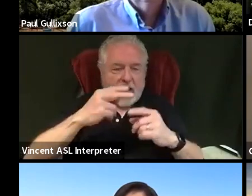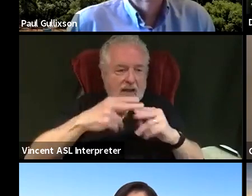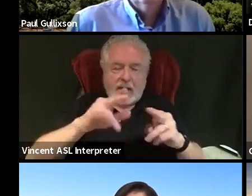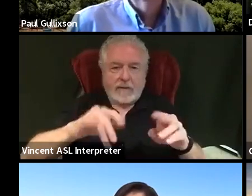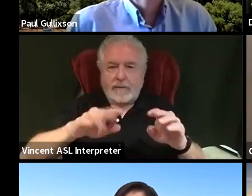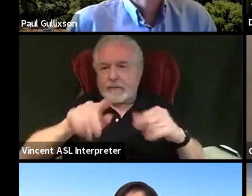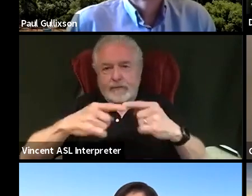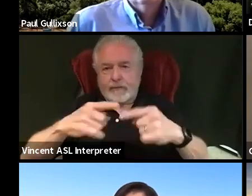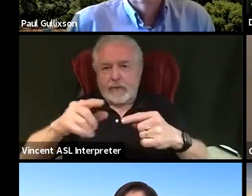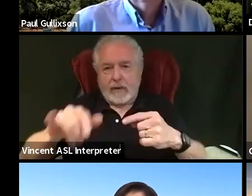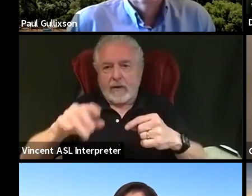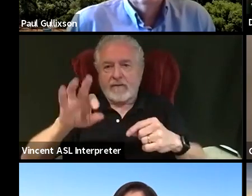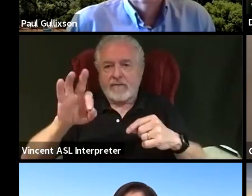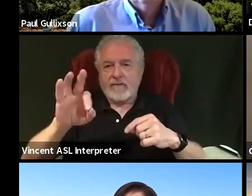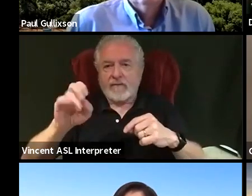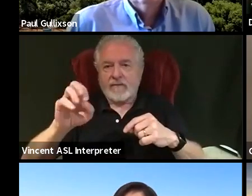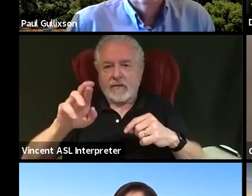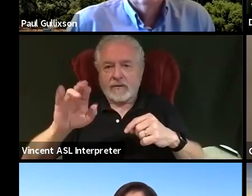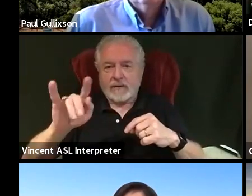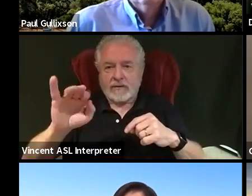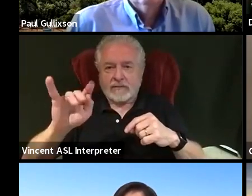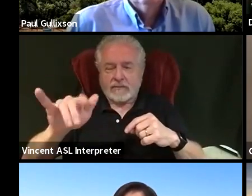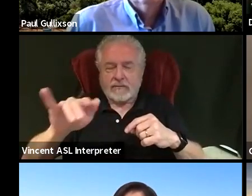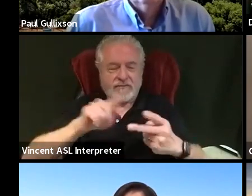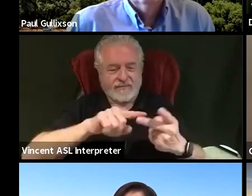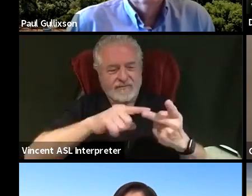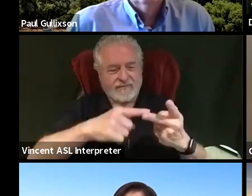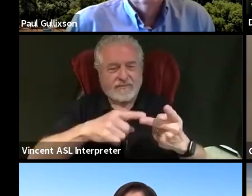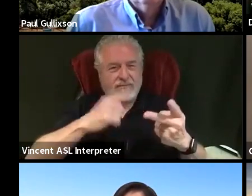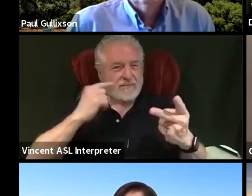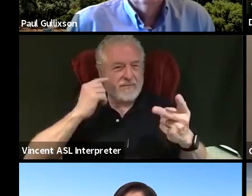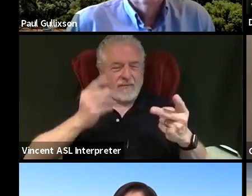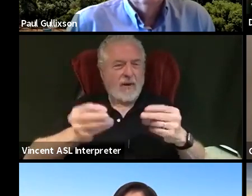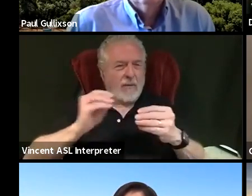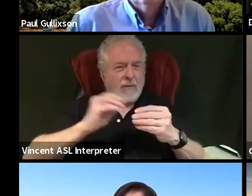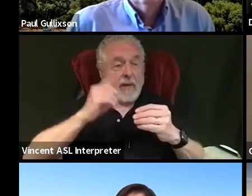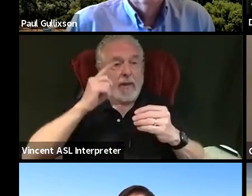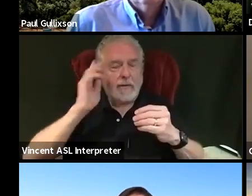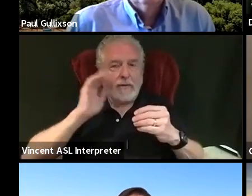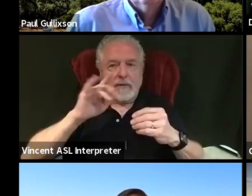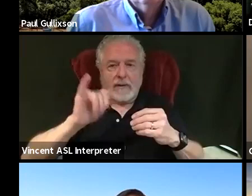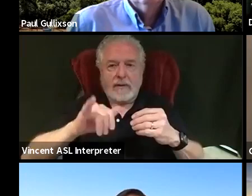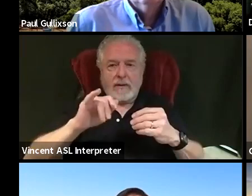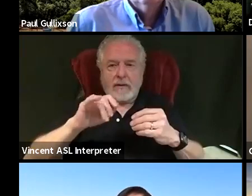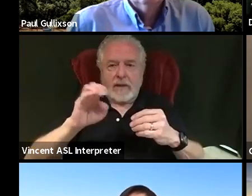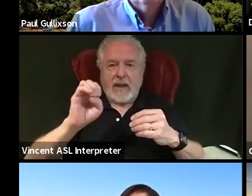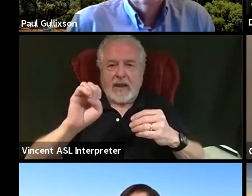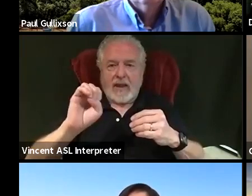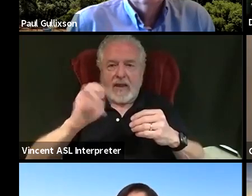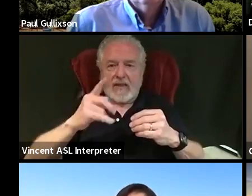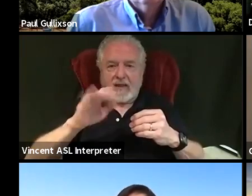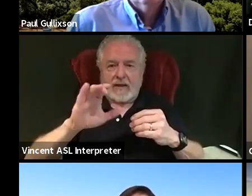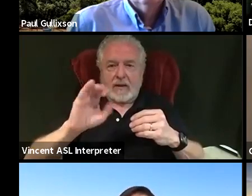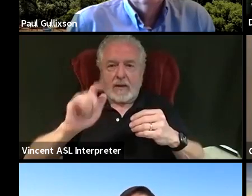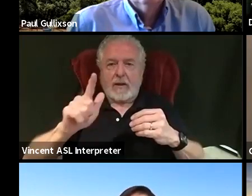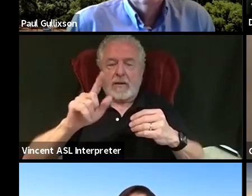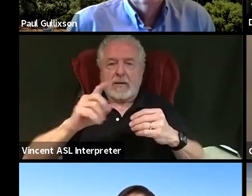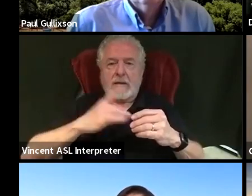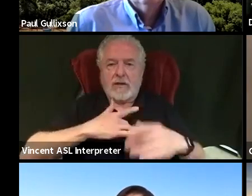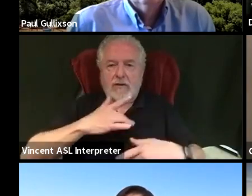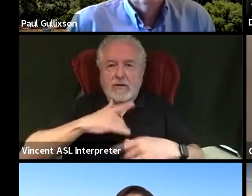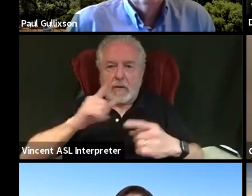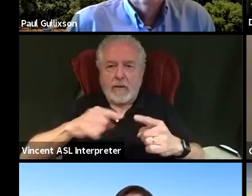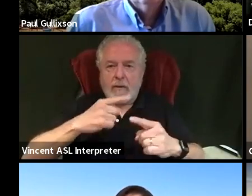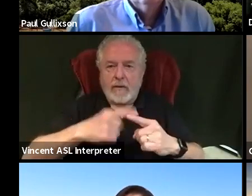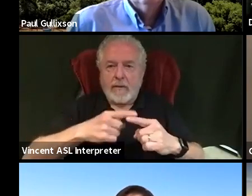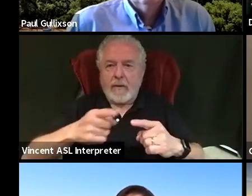anything that goes along with fertility. And then the other thing I actually hear more than I thought before was just the ethical concerns